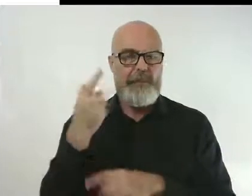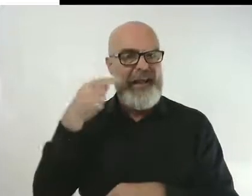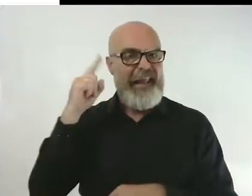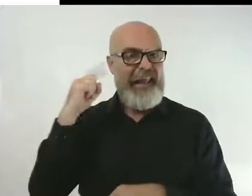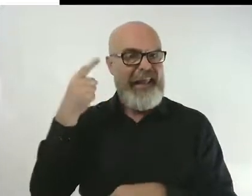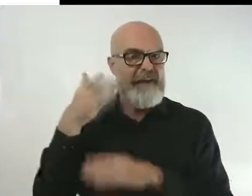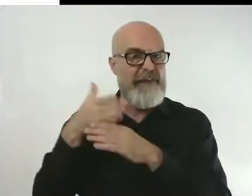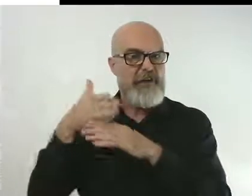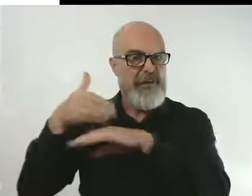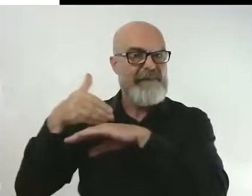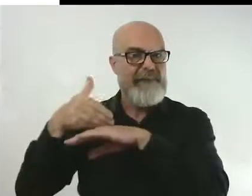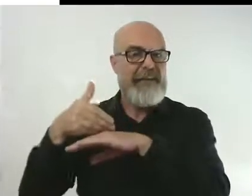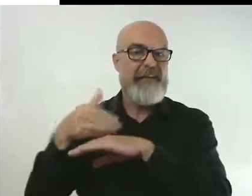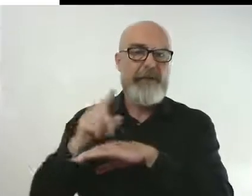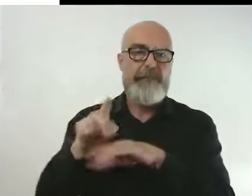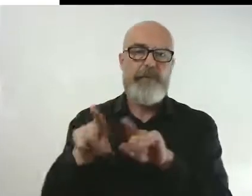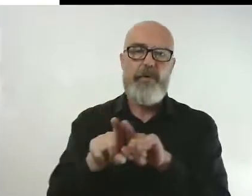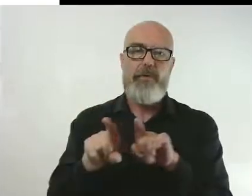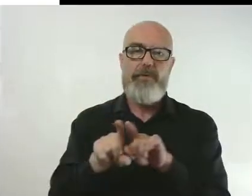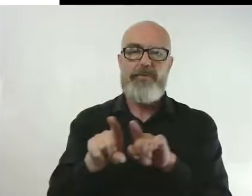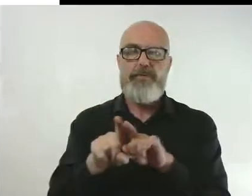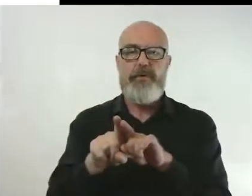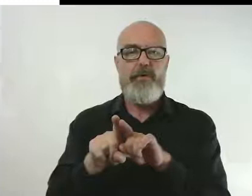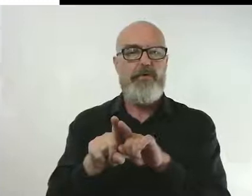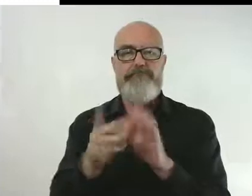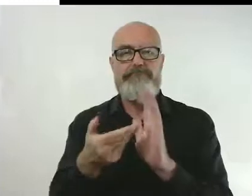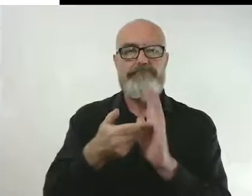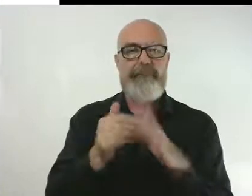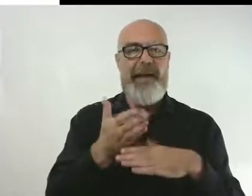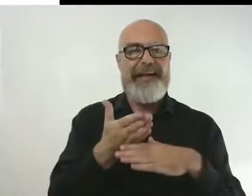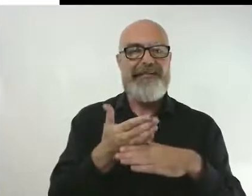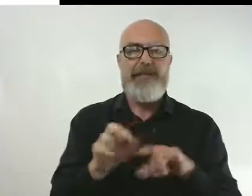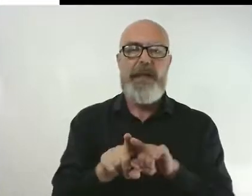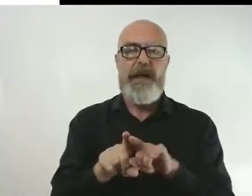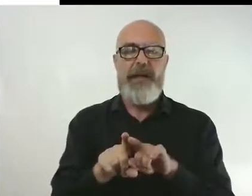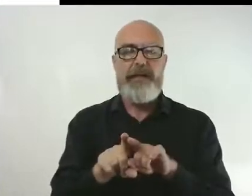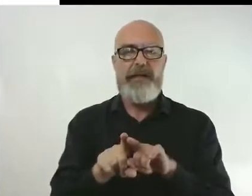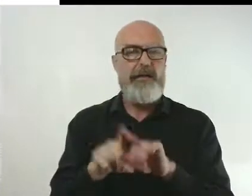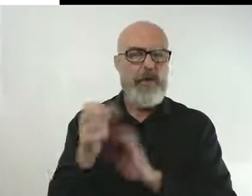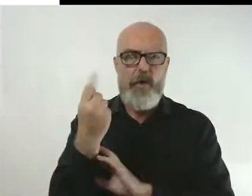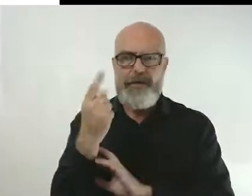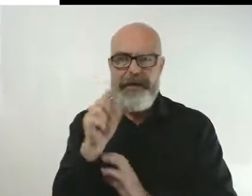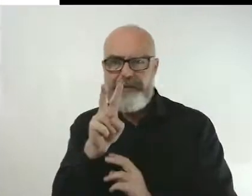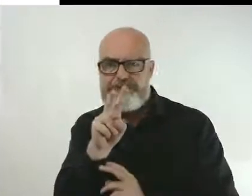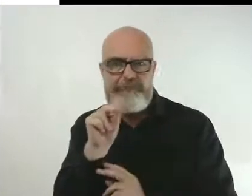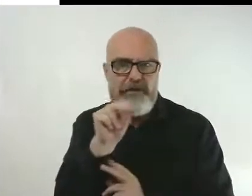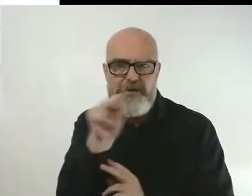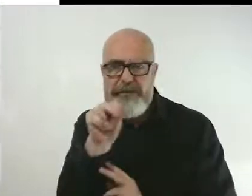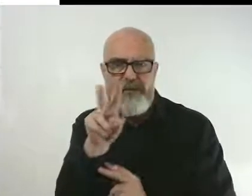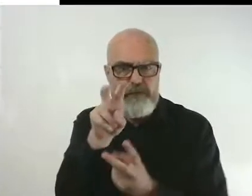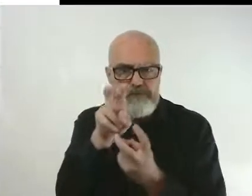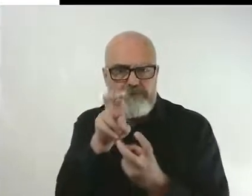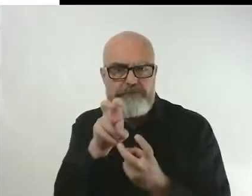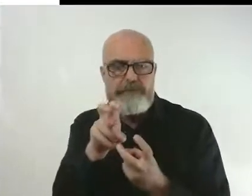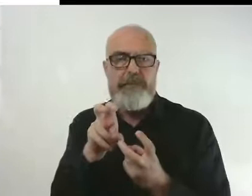their hearing, not only the ear function itself is affected, but also related activities, for